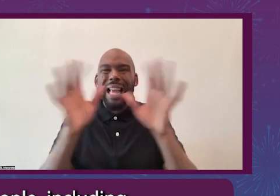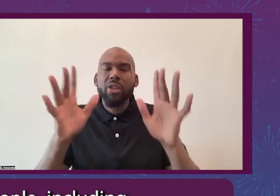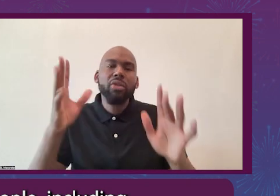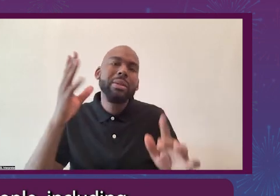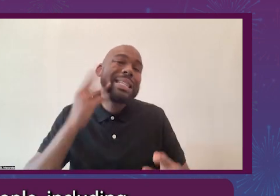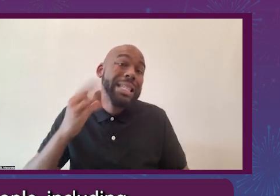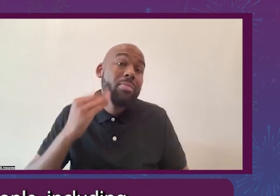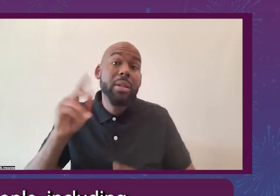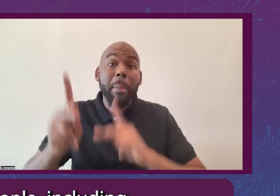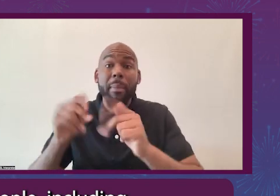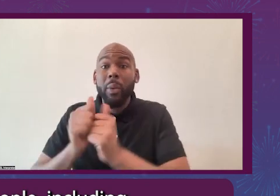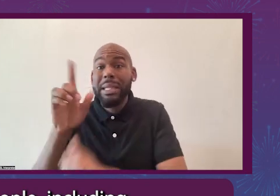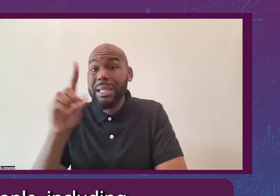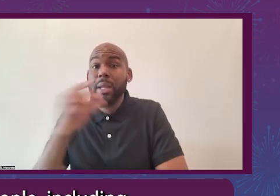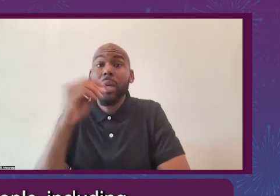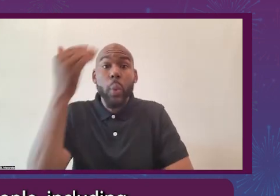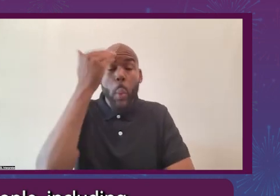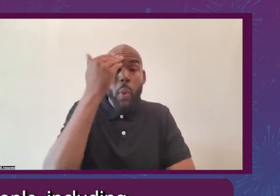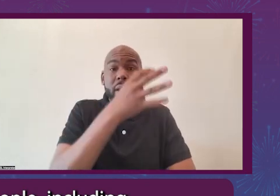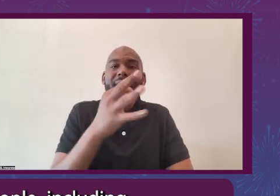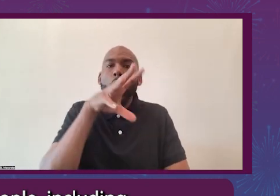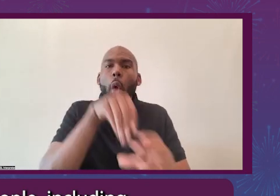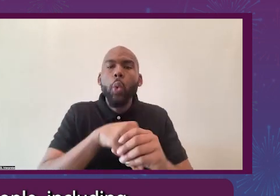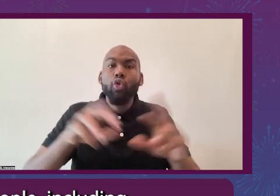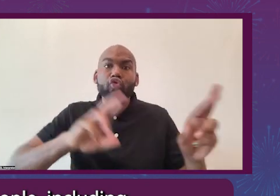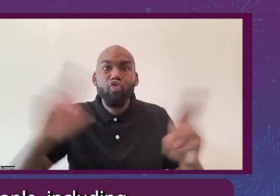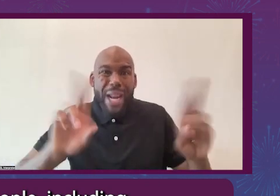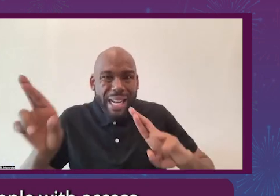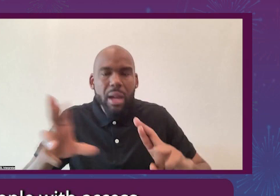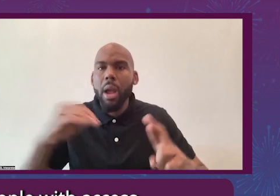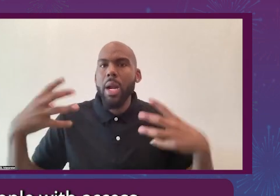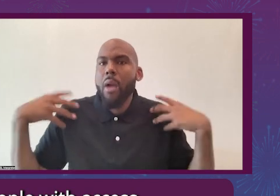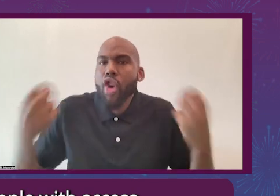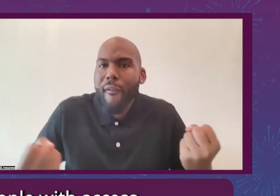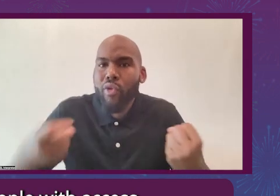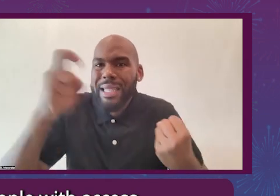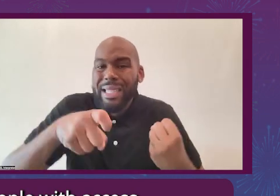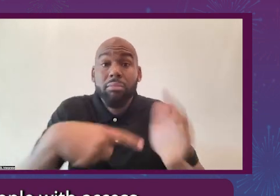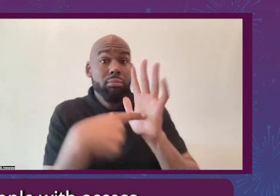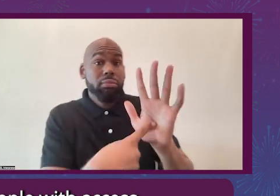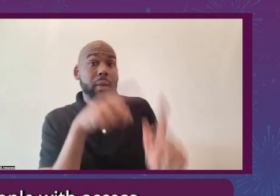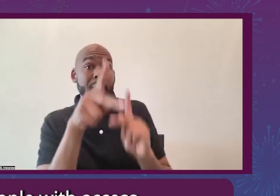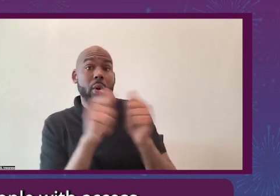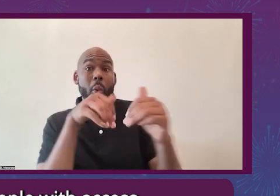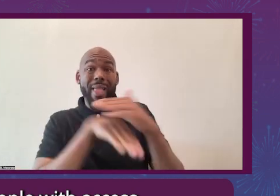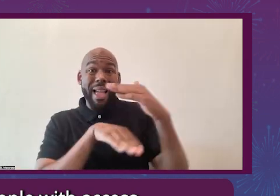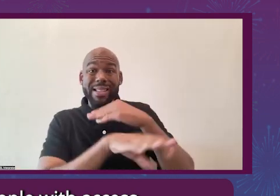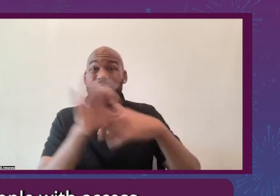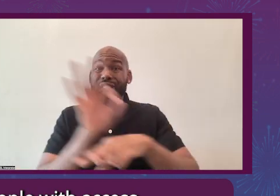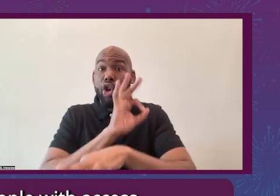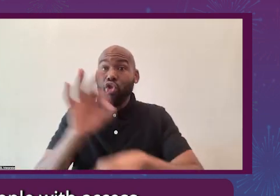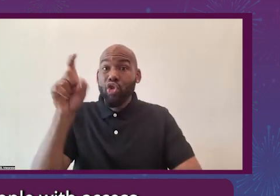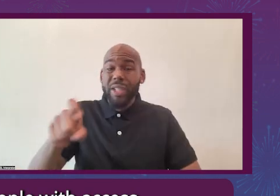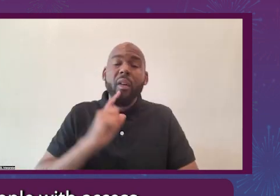cycle experiences of disabled people, including awareness of inclusive readiness and recovery needs. It was pointed out that people with access